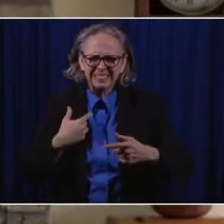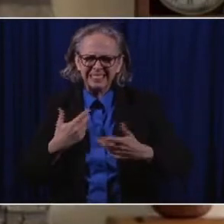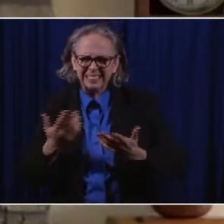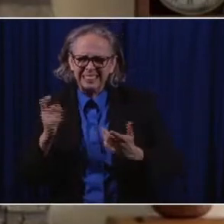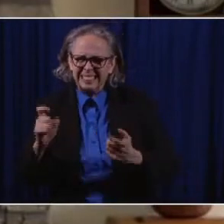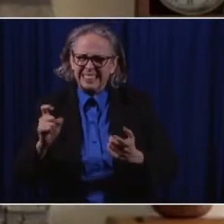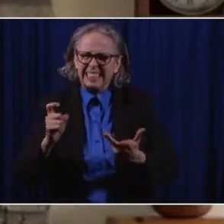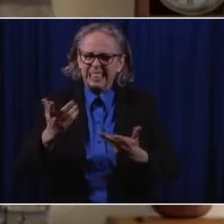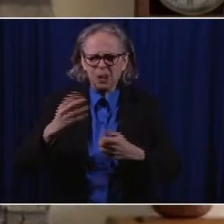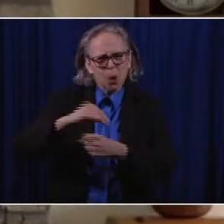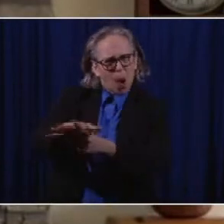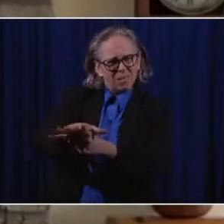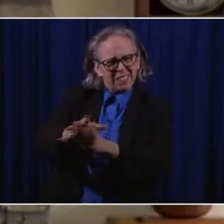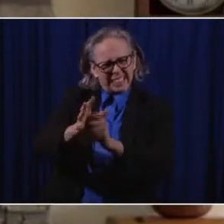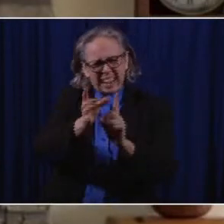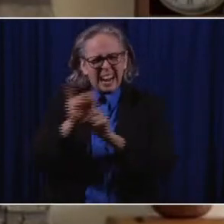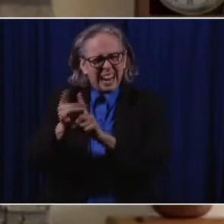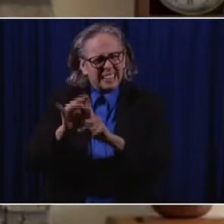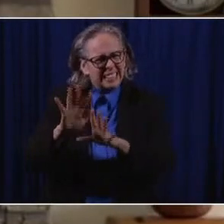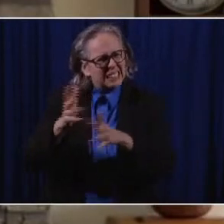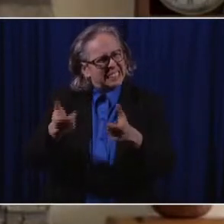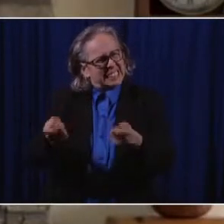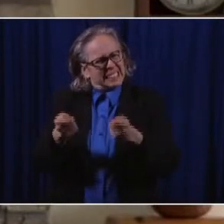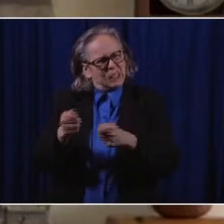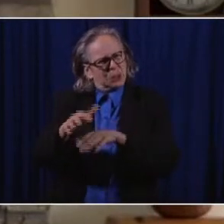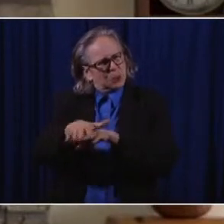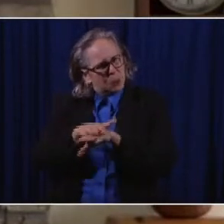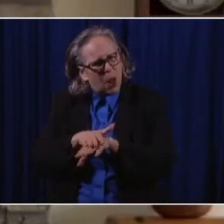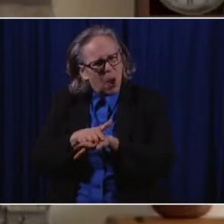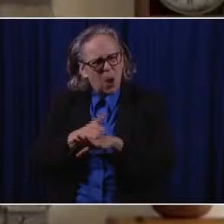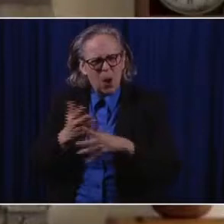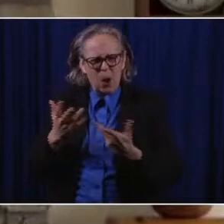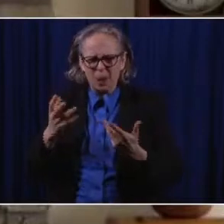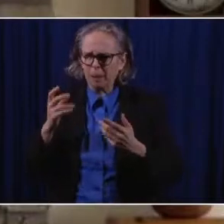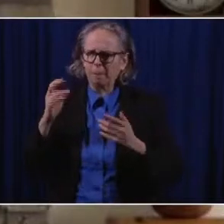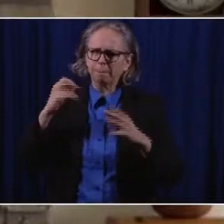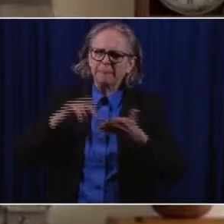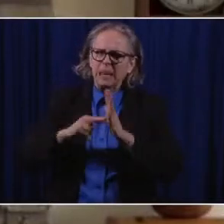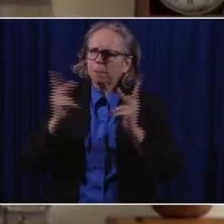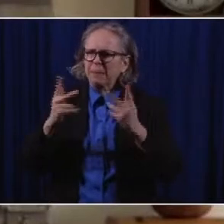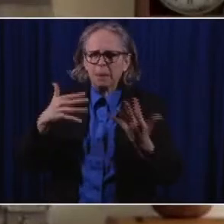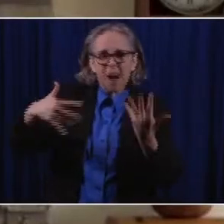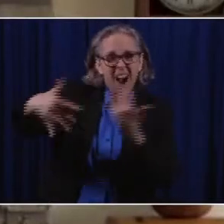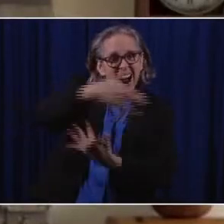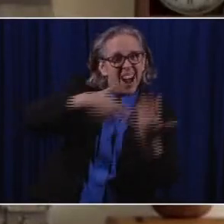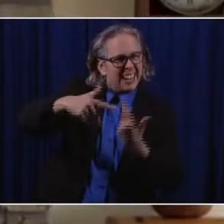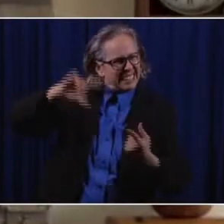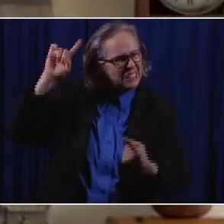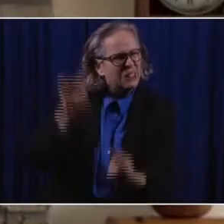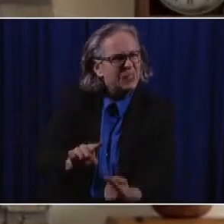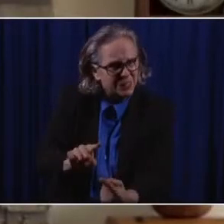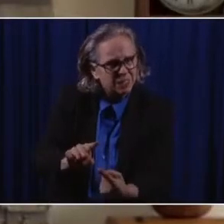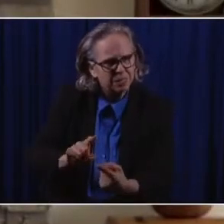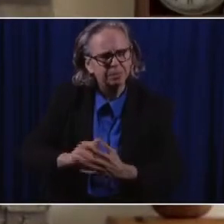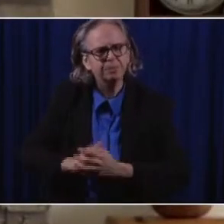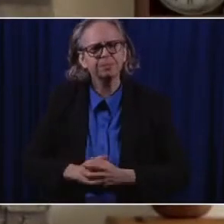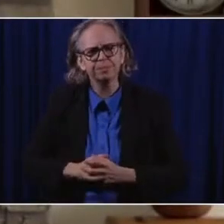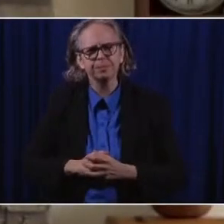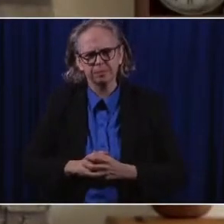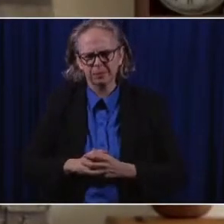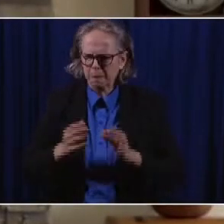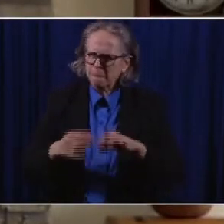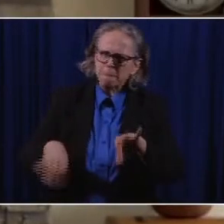down. The time between now and the first of the year is really a critical time. And each one of us in our own